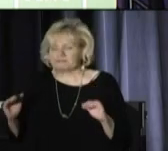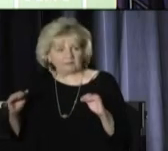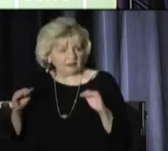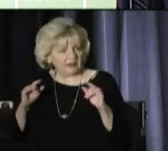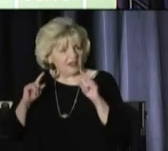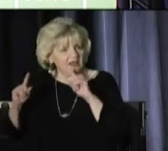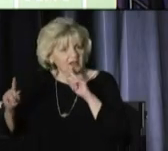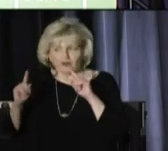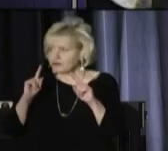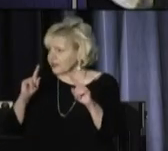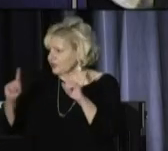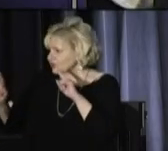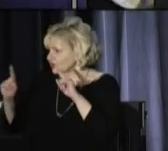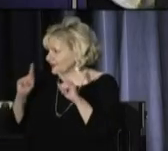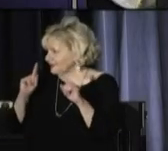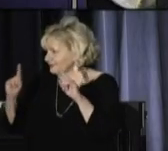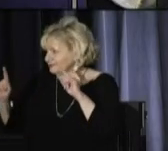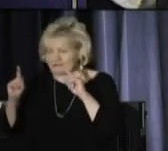I'm gonna